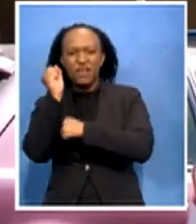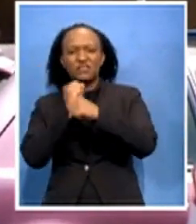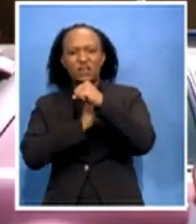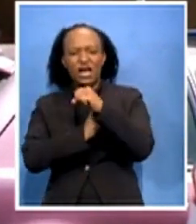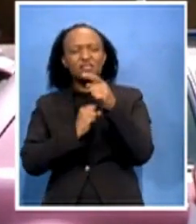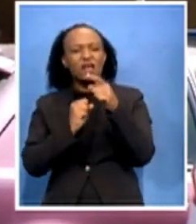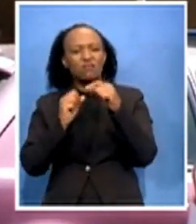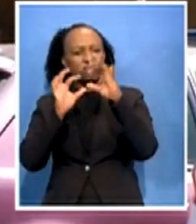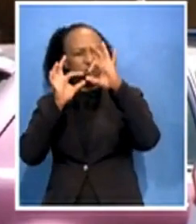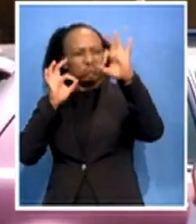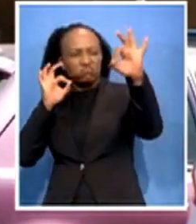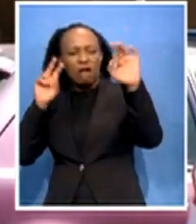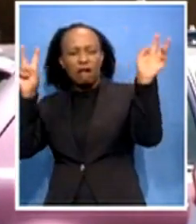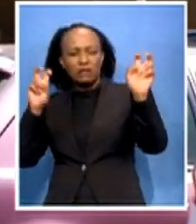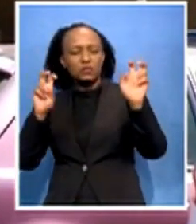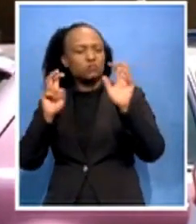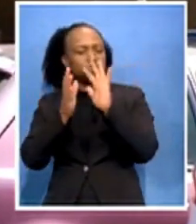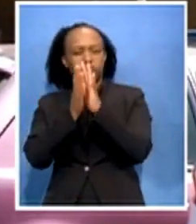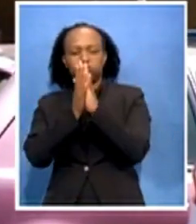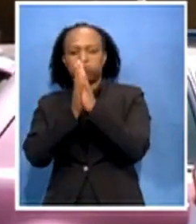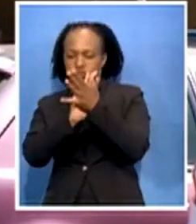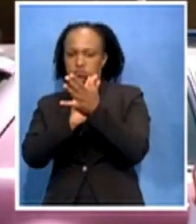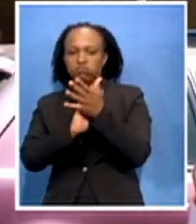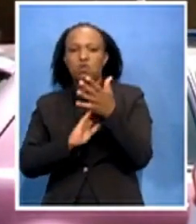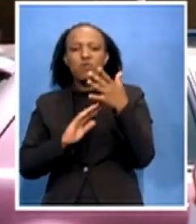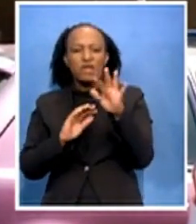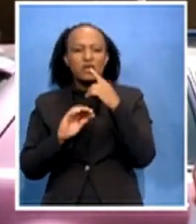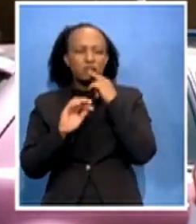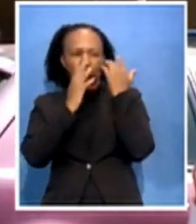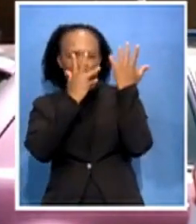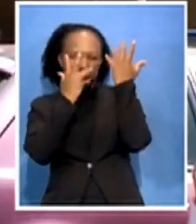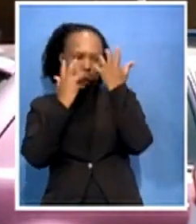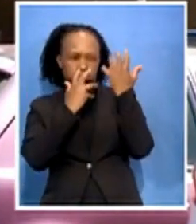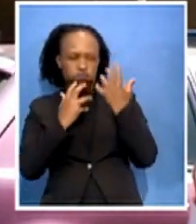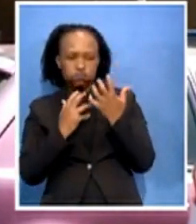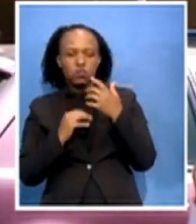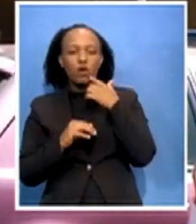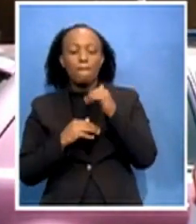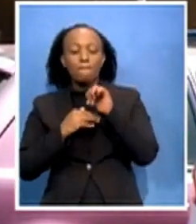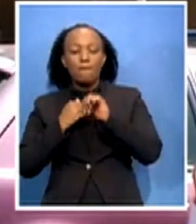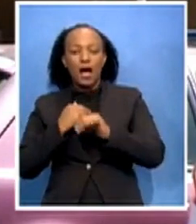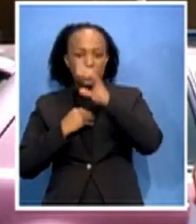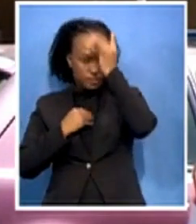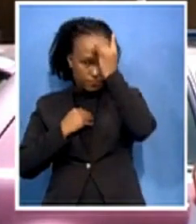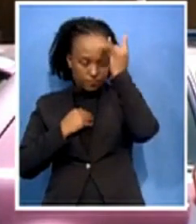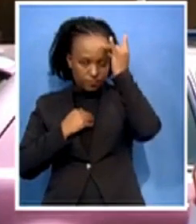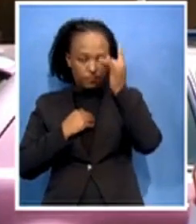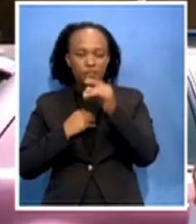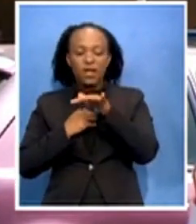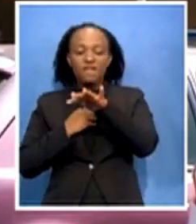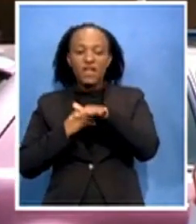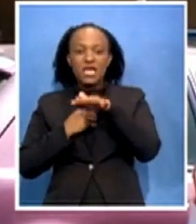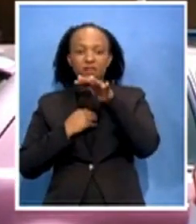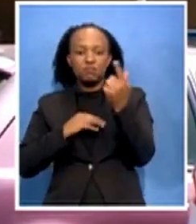and we worked out that in this month of March, only 15 days was there electricity